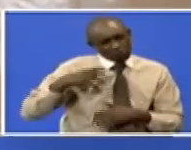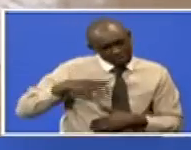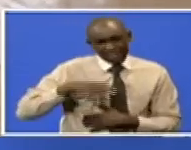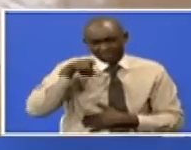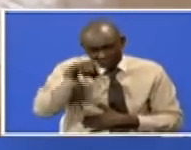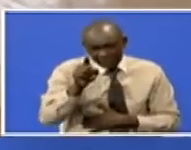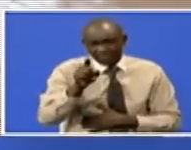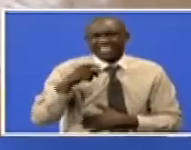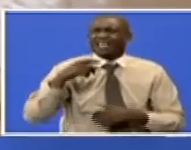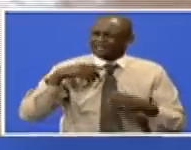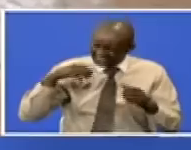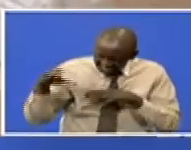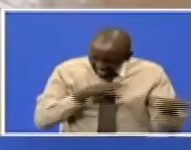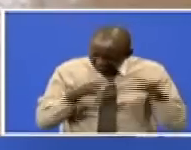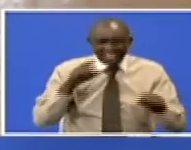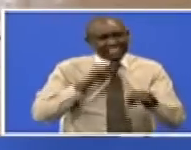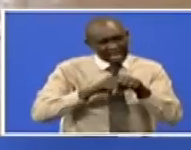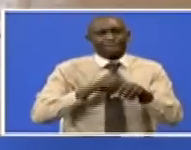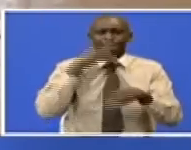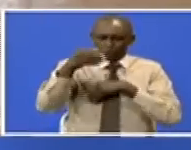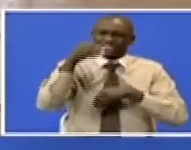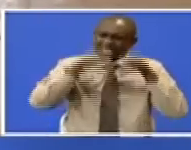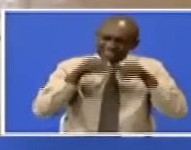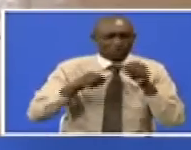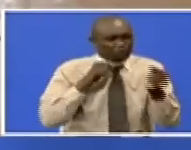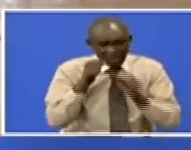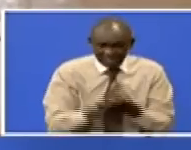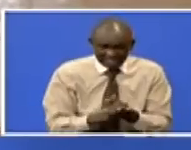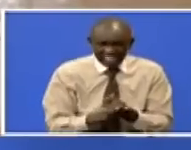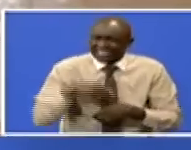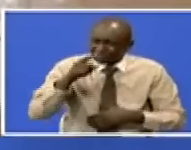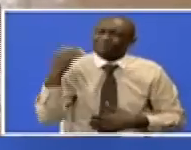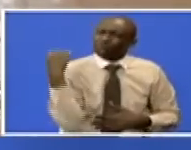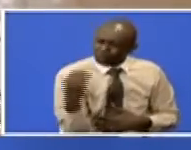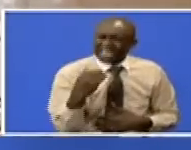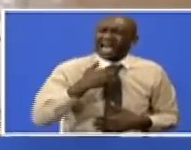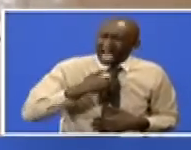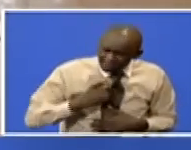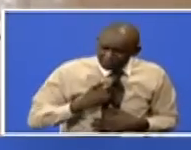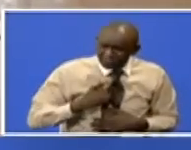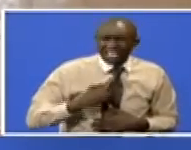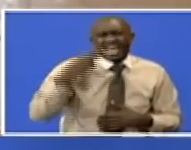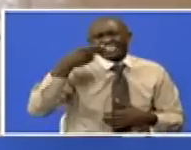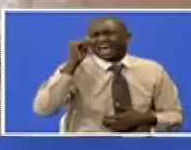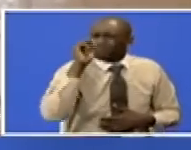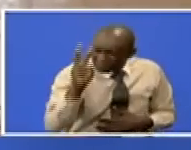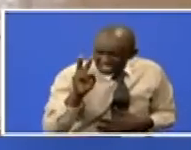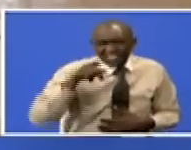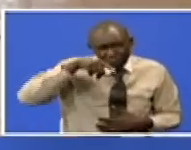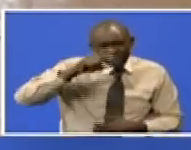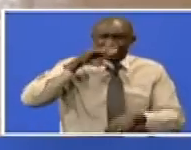who were raped during the post-election violence and had children and have HIV,